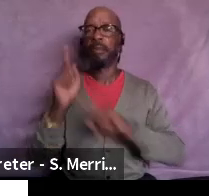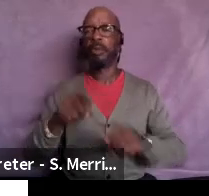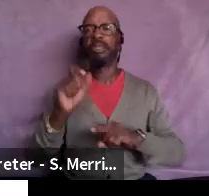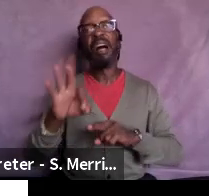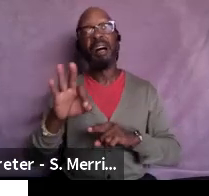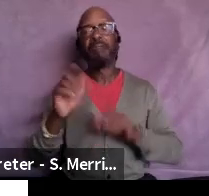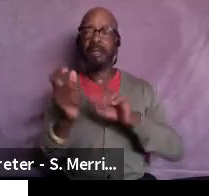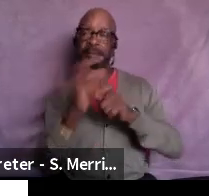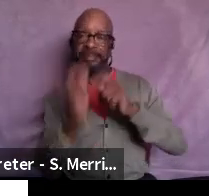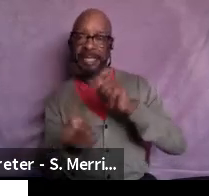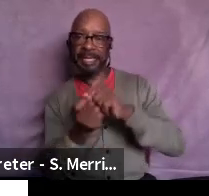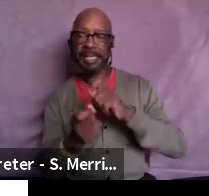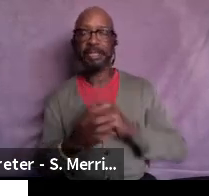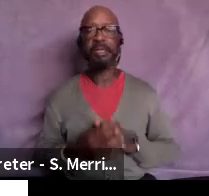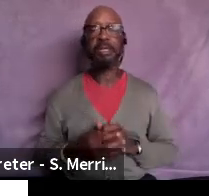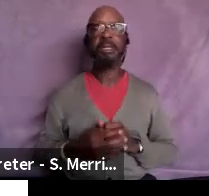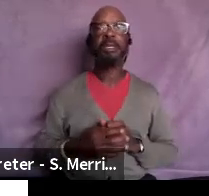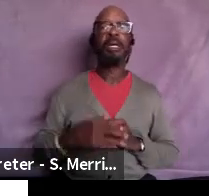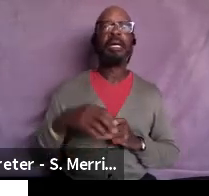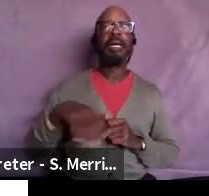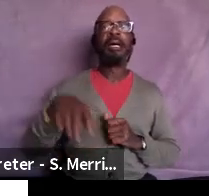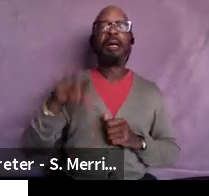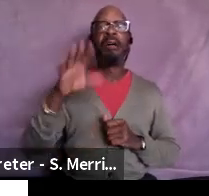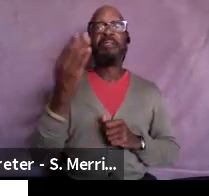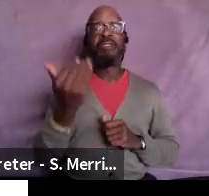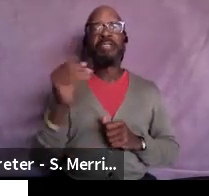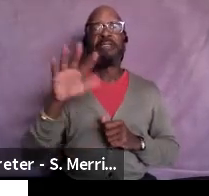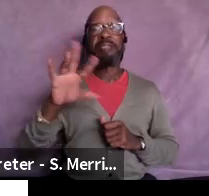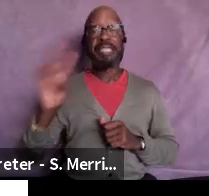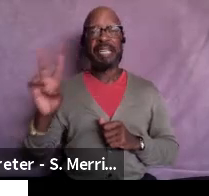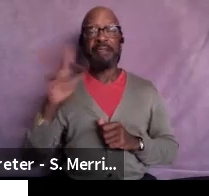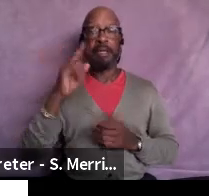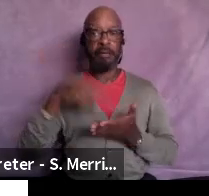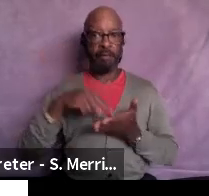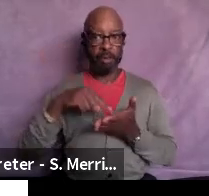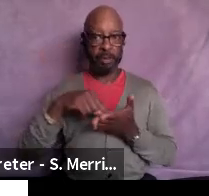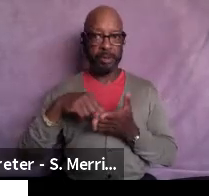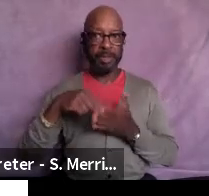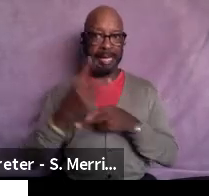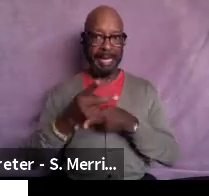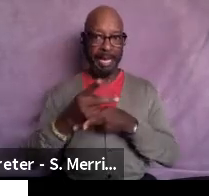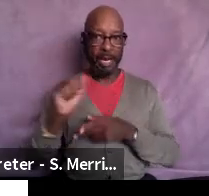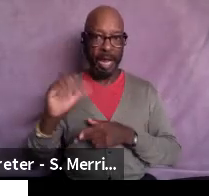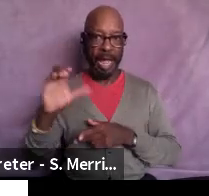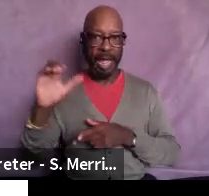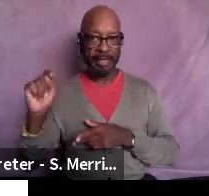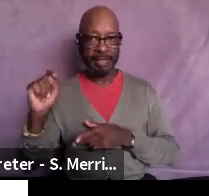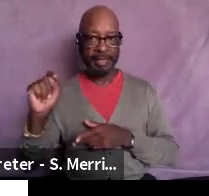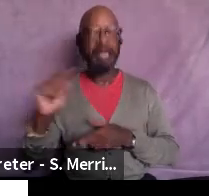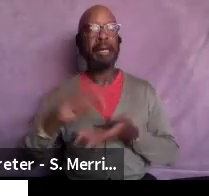So Section 1557 of the Patient Protection and Affordable Care Act provides that an individual shall not